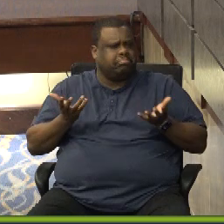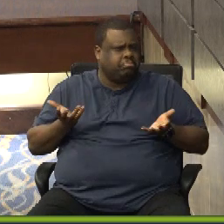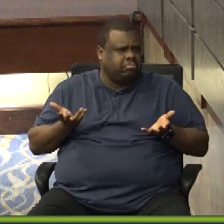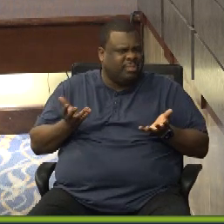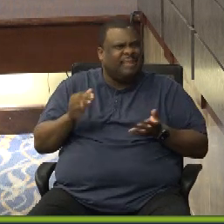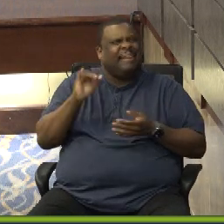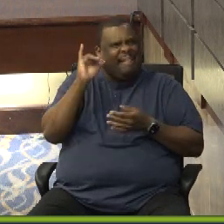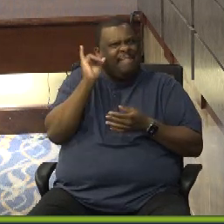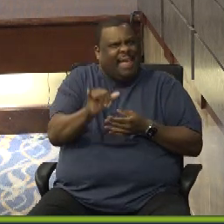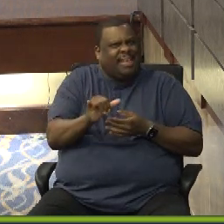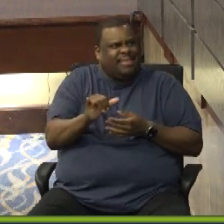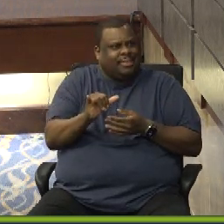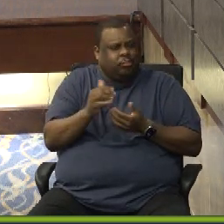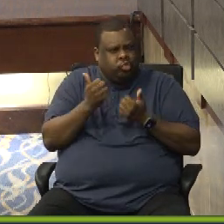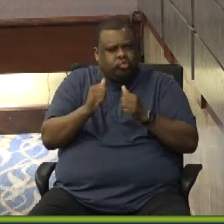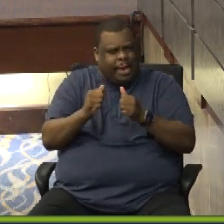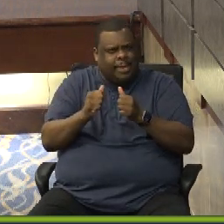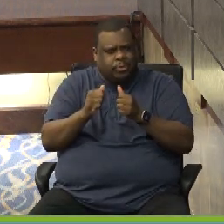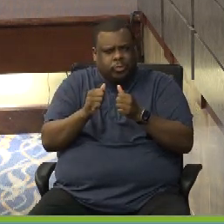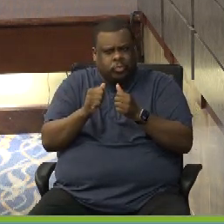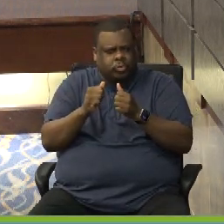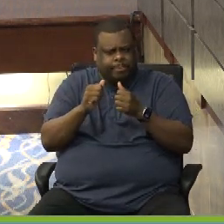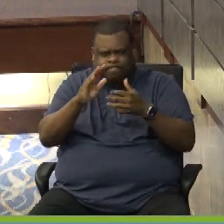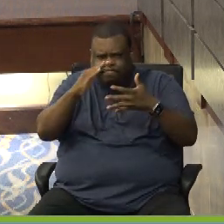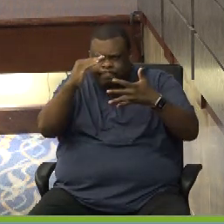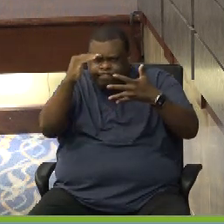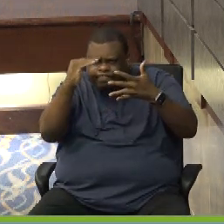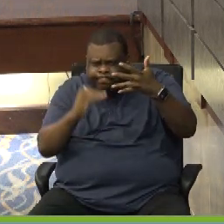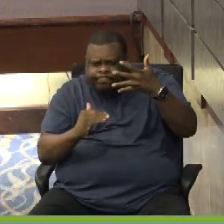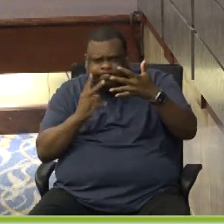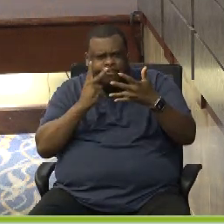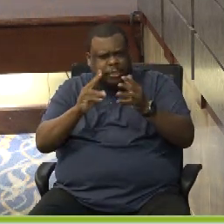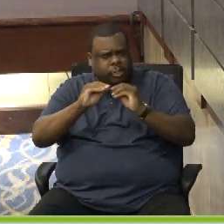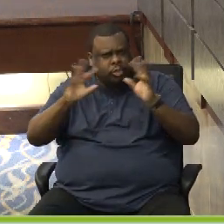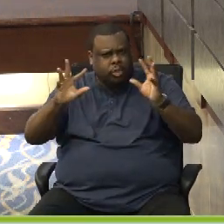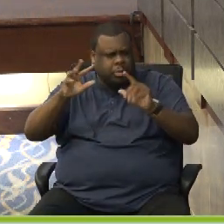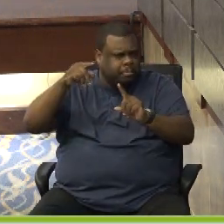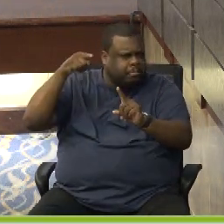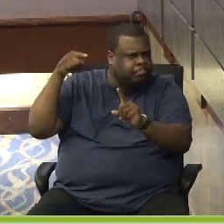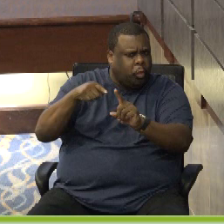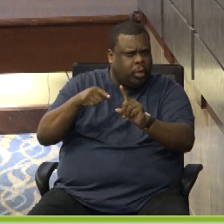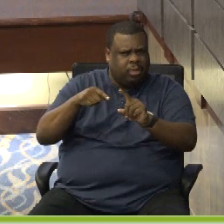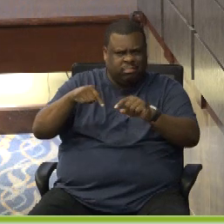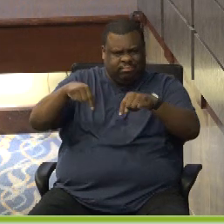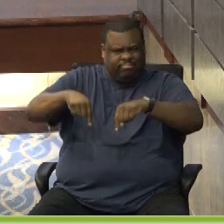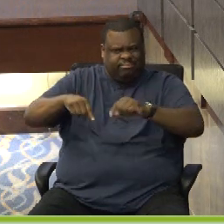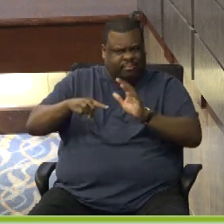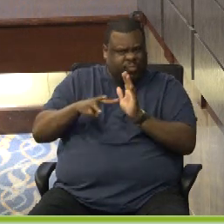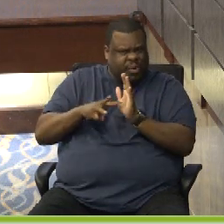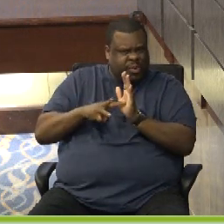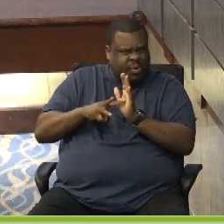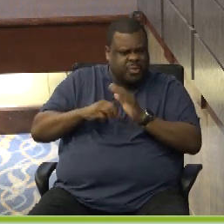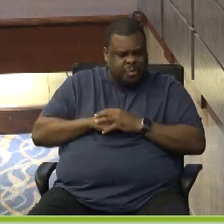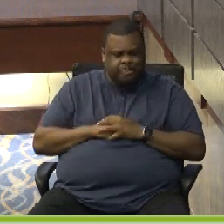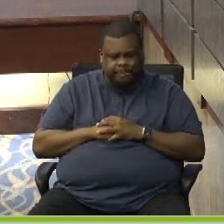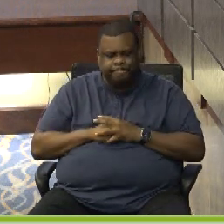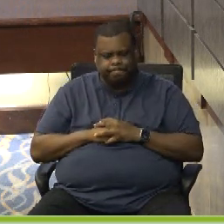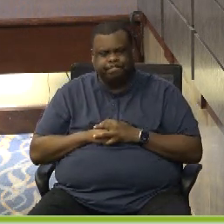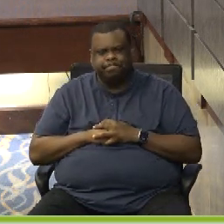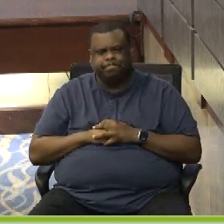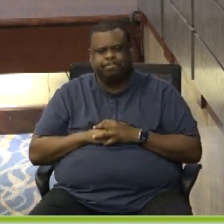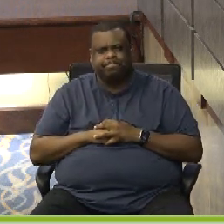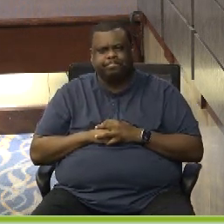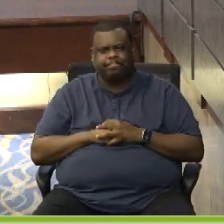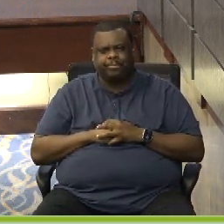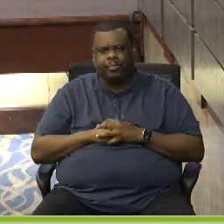why we formed a tagline for you all. And for Waco, you know, it's really at the heart of our brand. We're a city